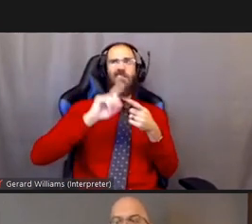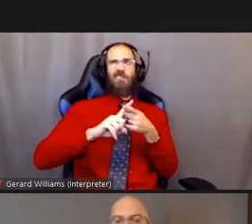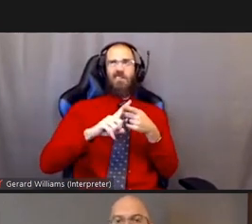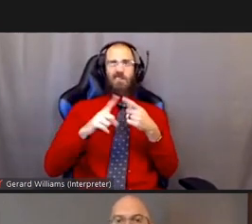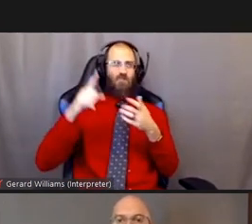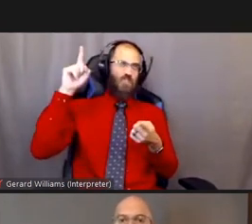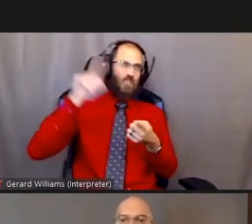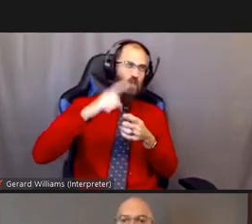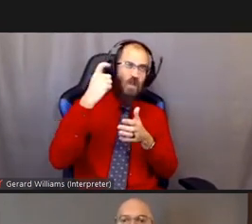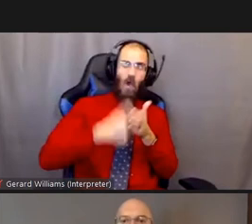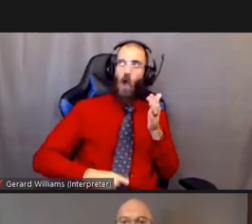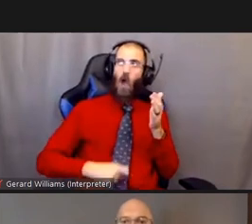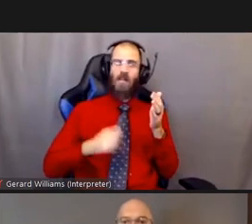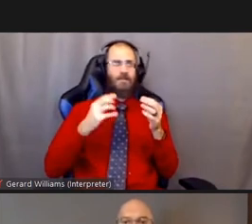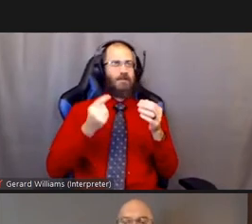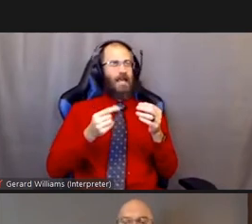deployment.